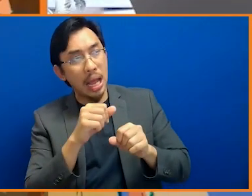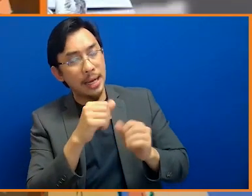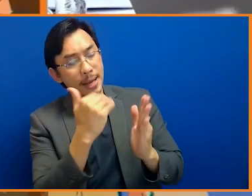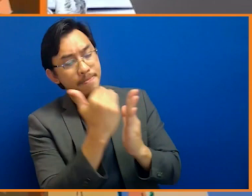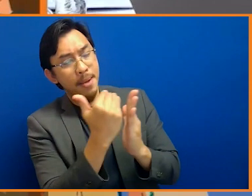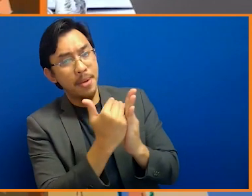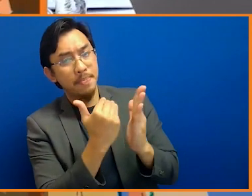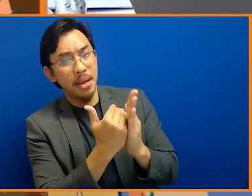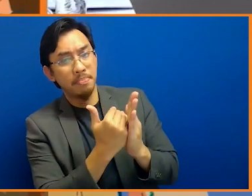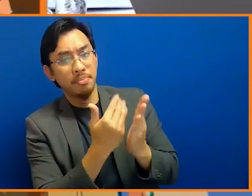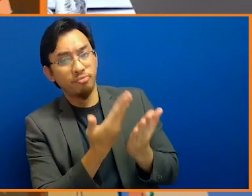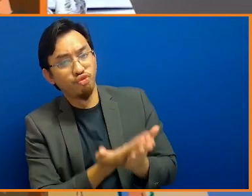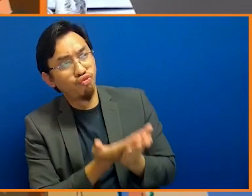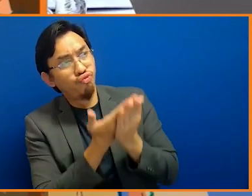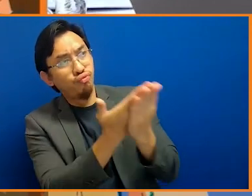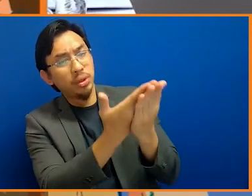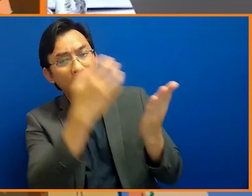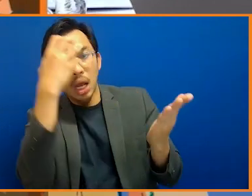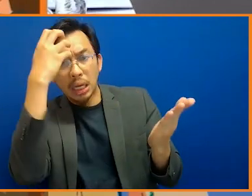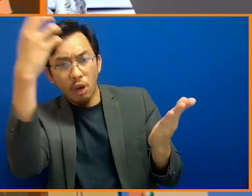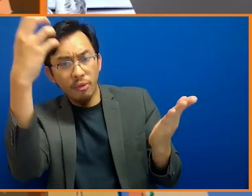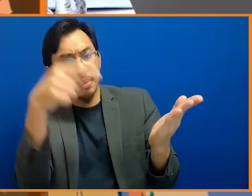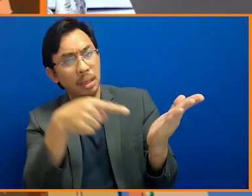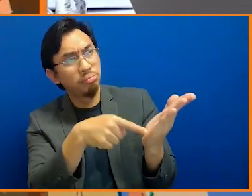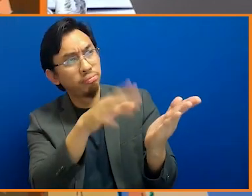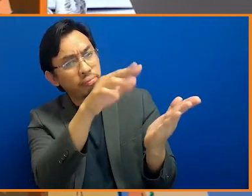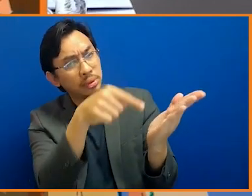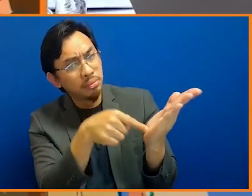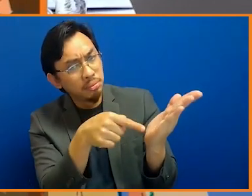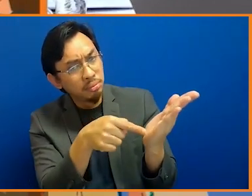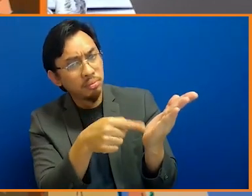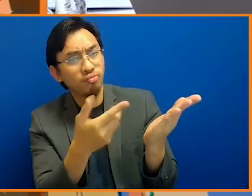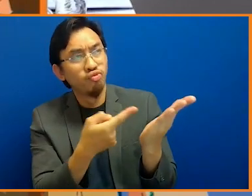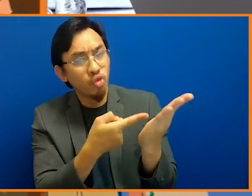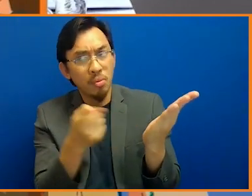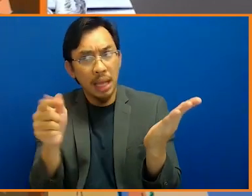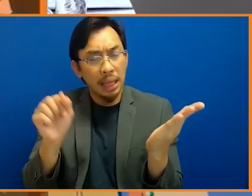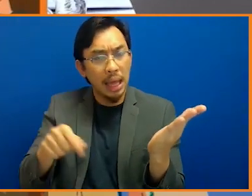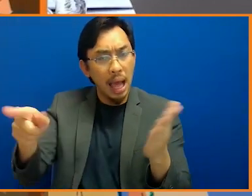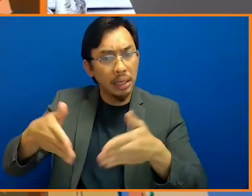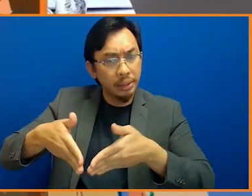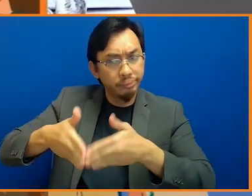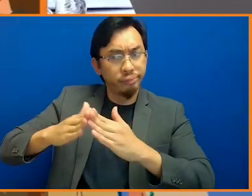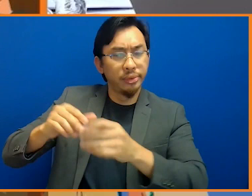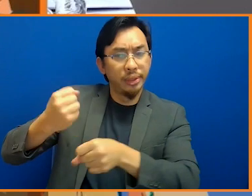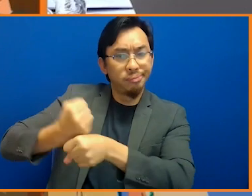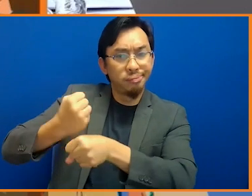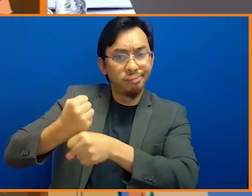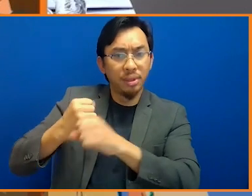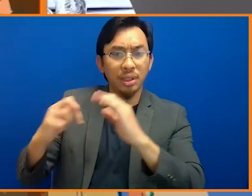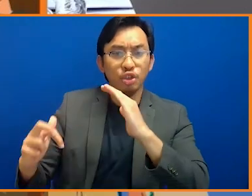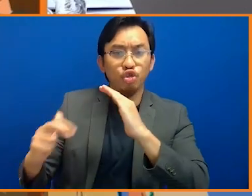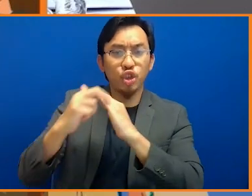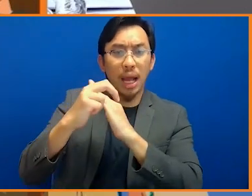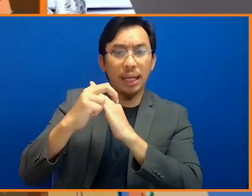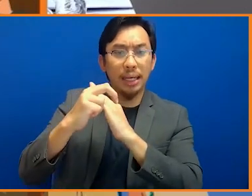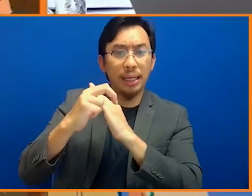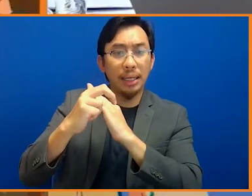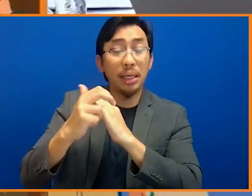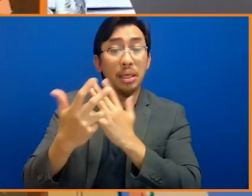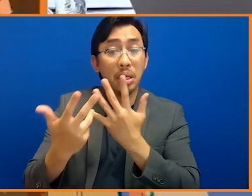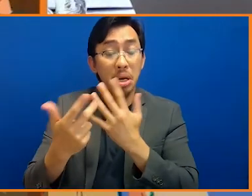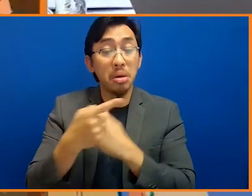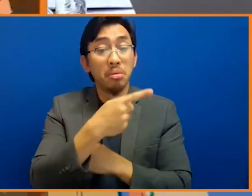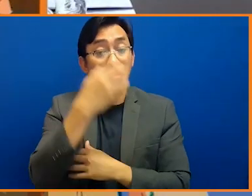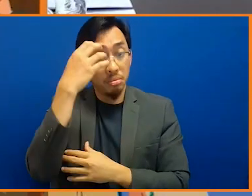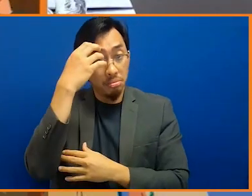That's we can recommend that the government. That's all what the concrete, yeah,